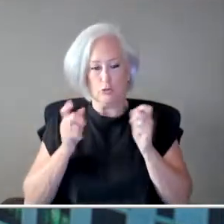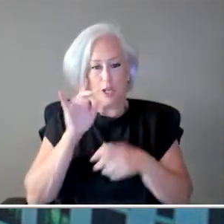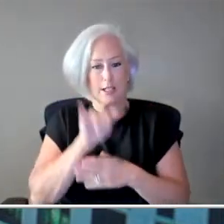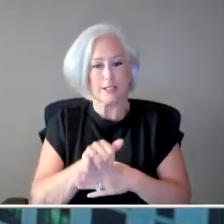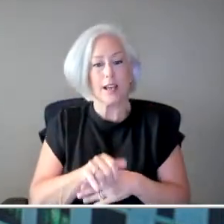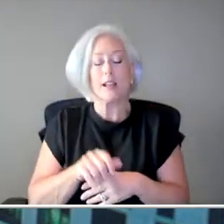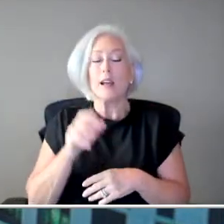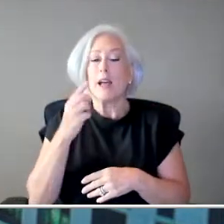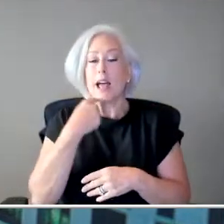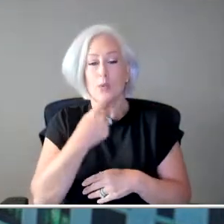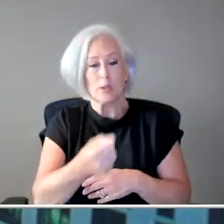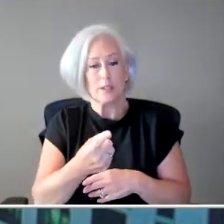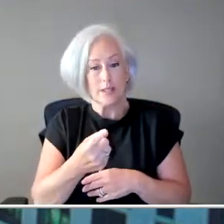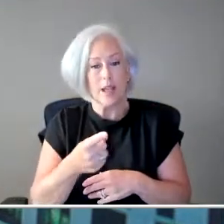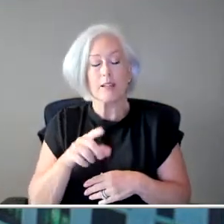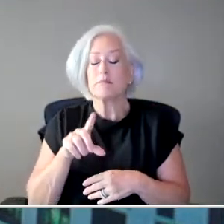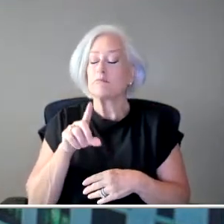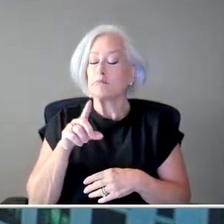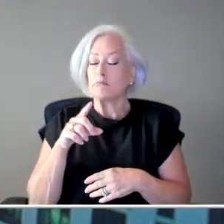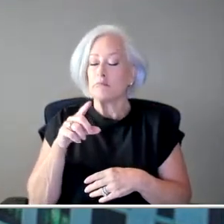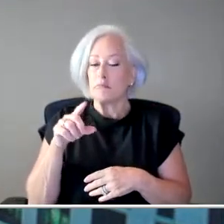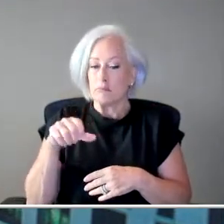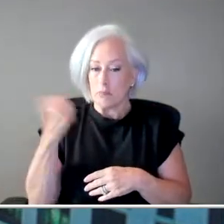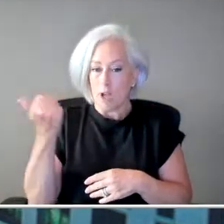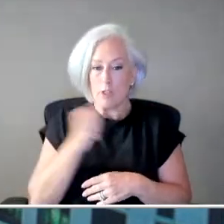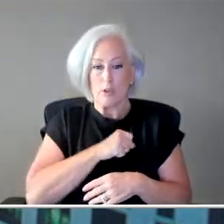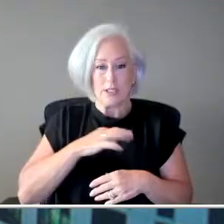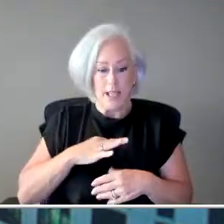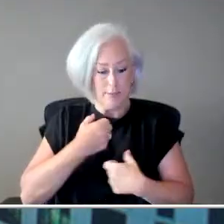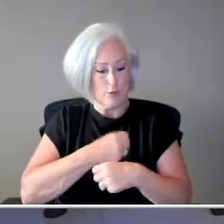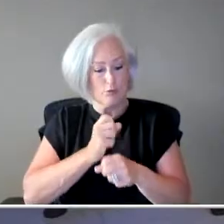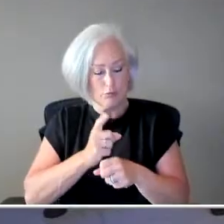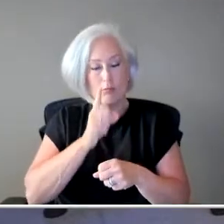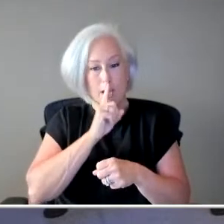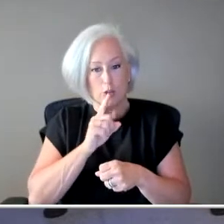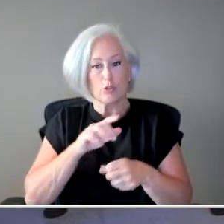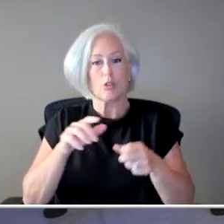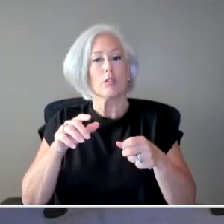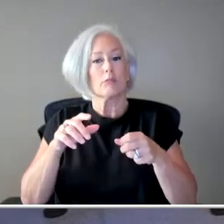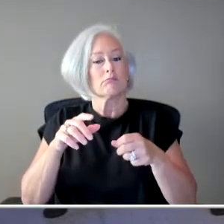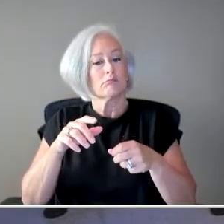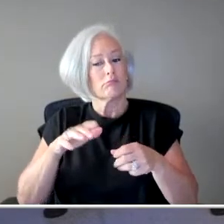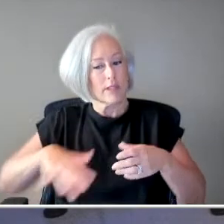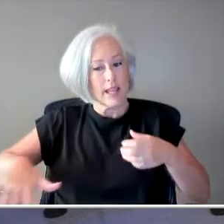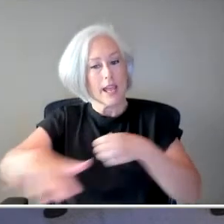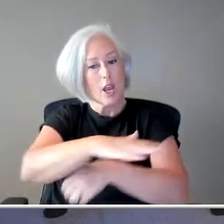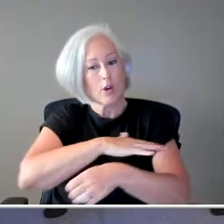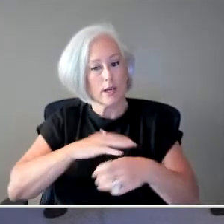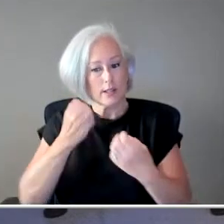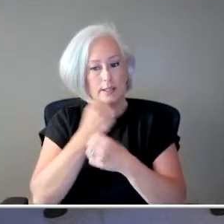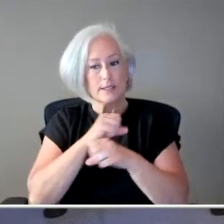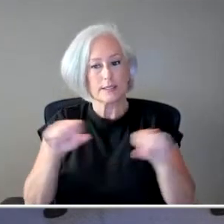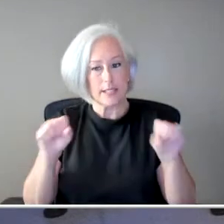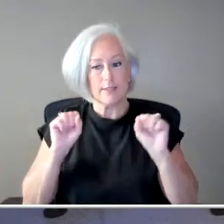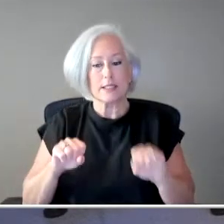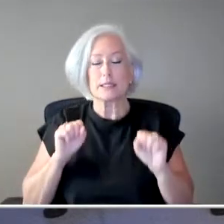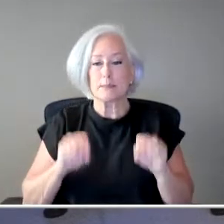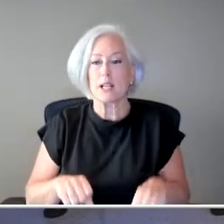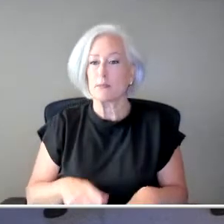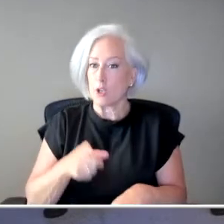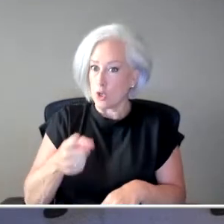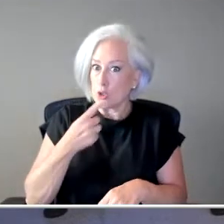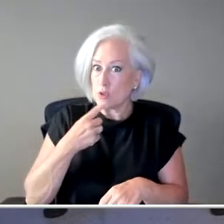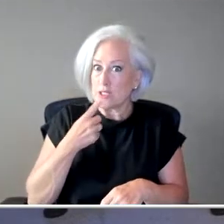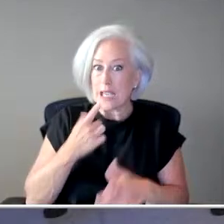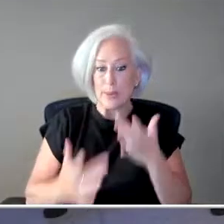Dr. Milligan's saying in terms of making the space as safe and healthy as possible. Yeah, you make a good point though with that shortage. We don't need physicians and healthcare workers out on